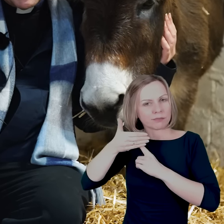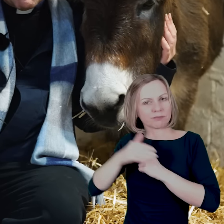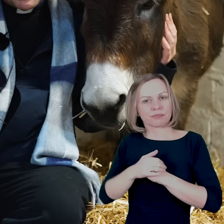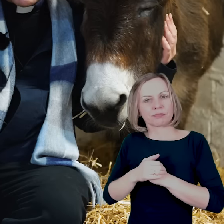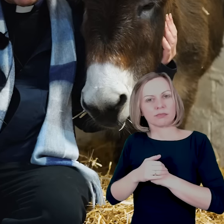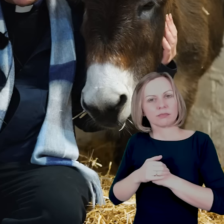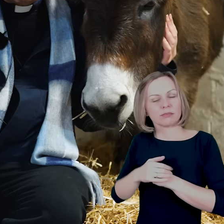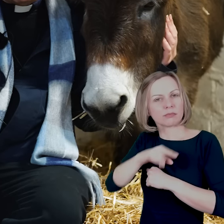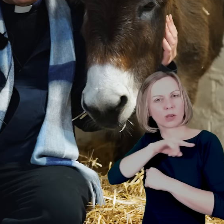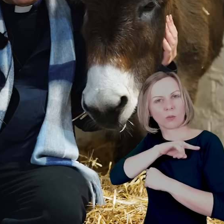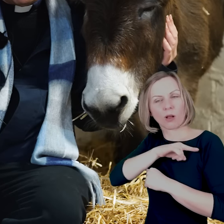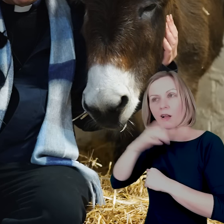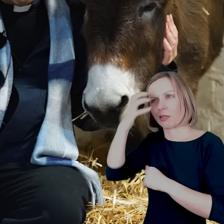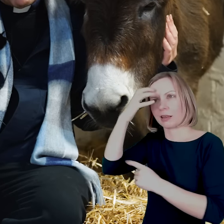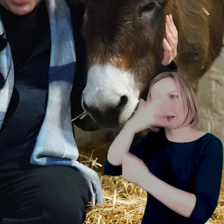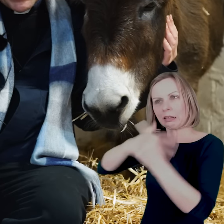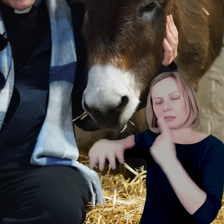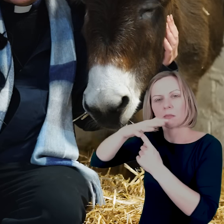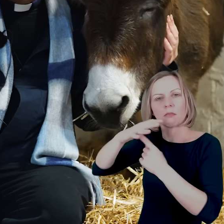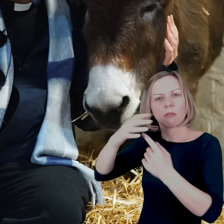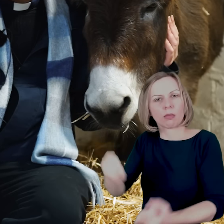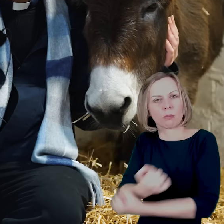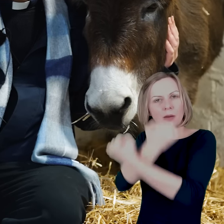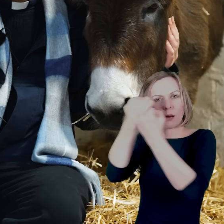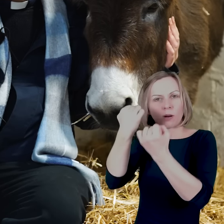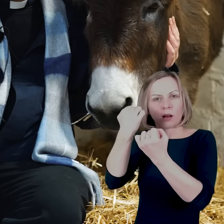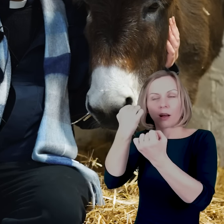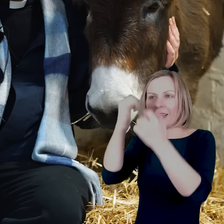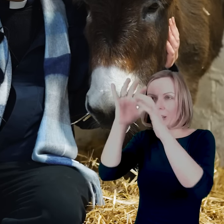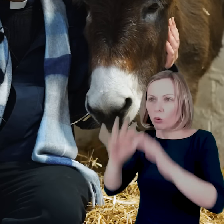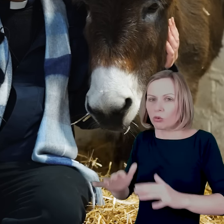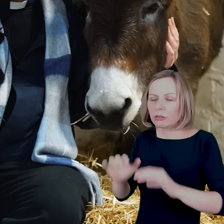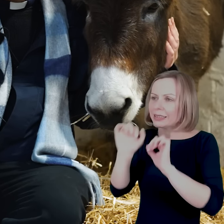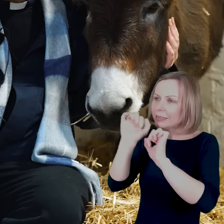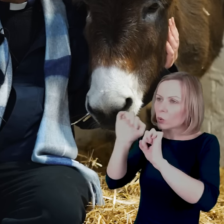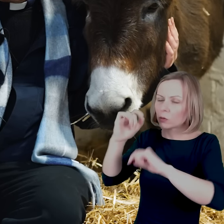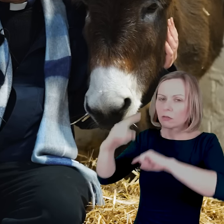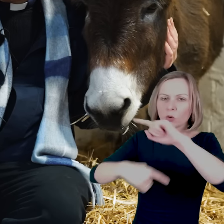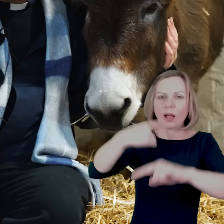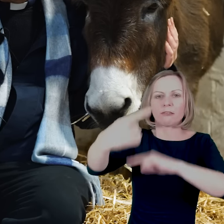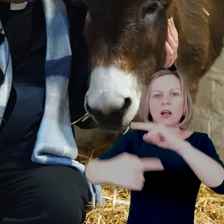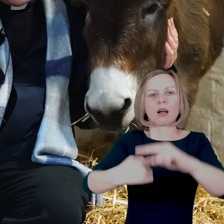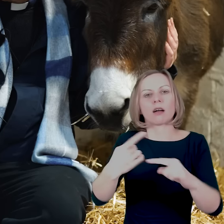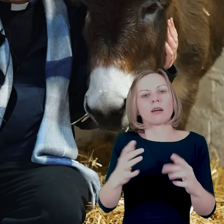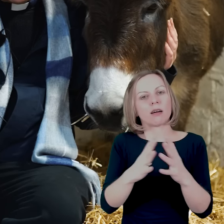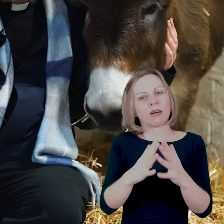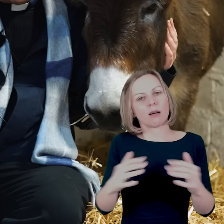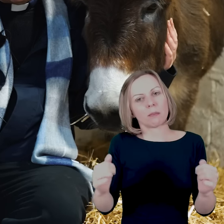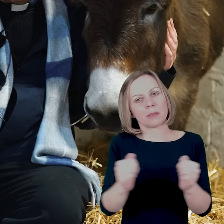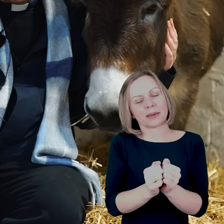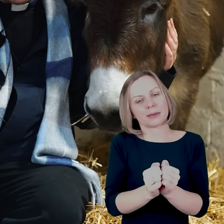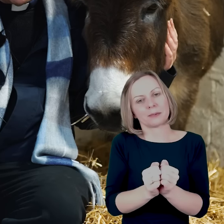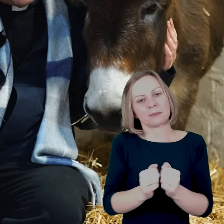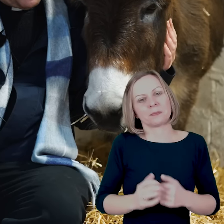but deliver us from evil. For thine is the kingdom, the power and the glory, for ever and